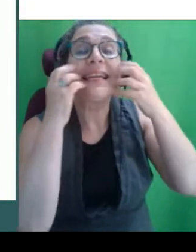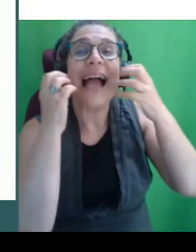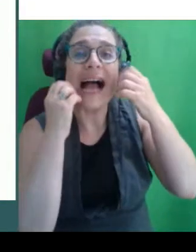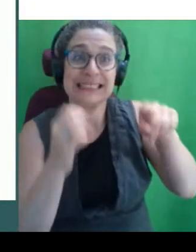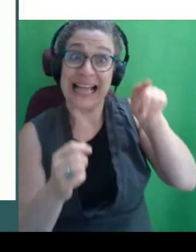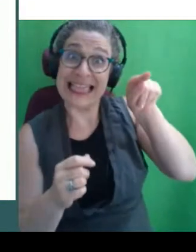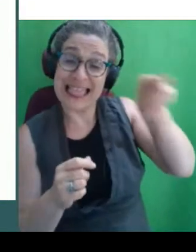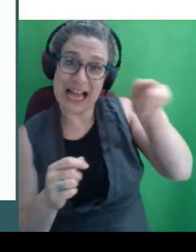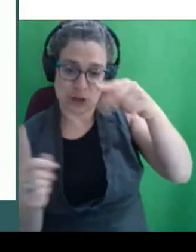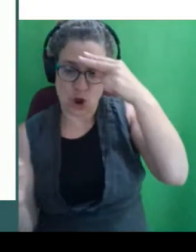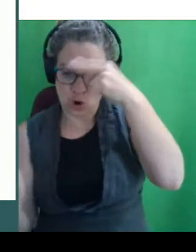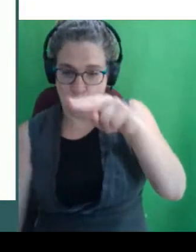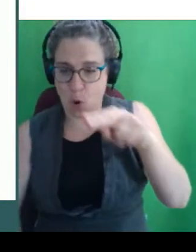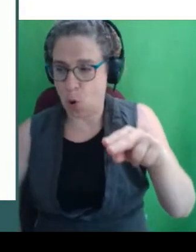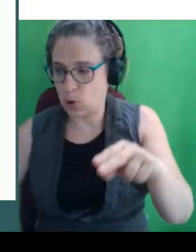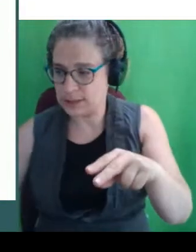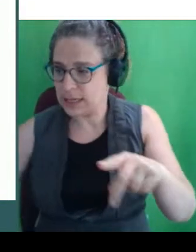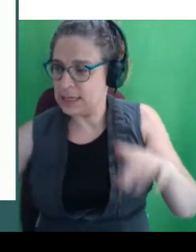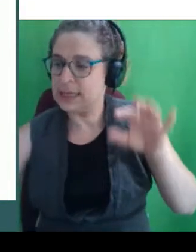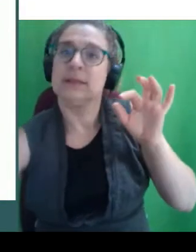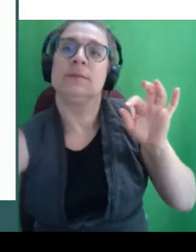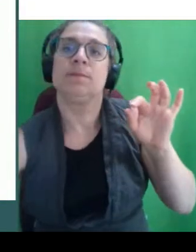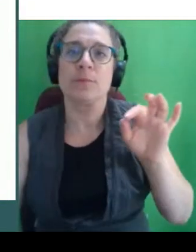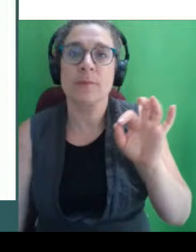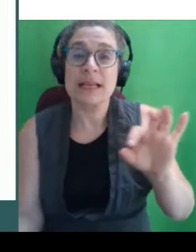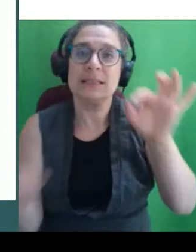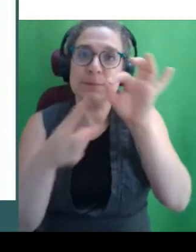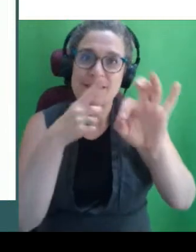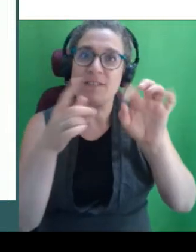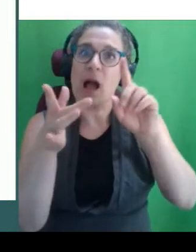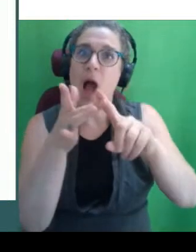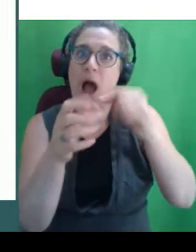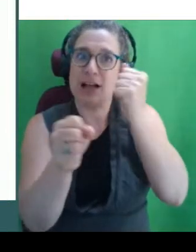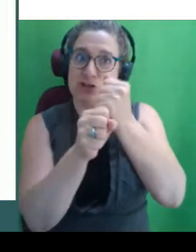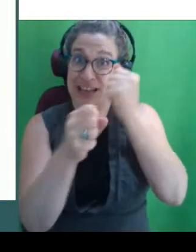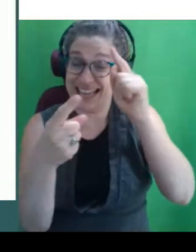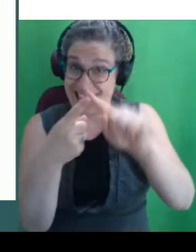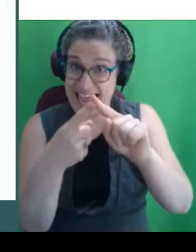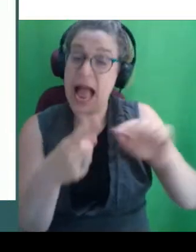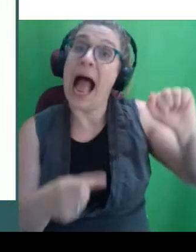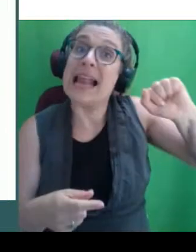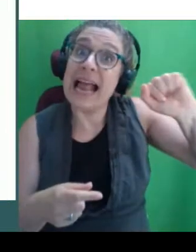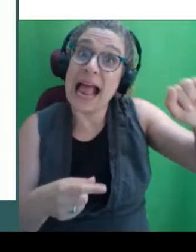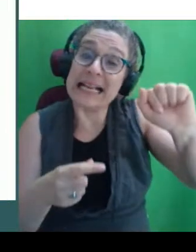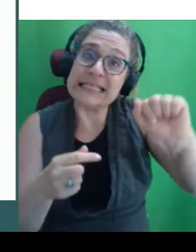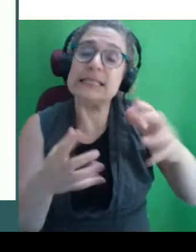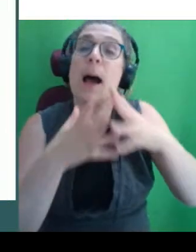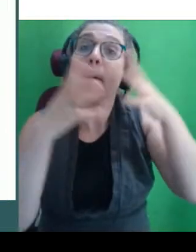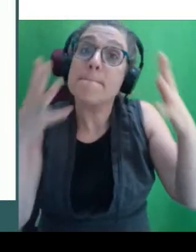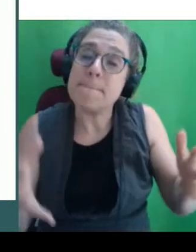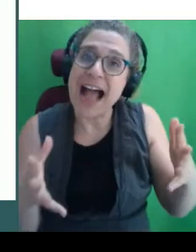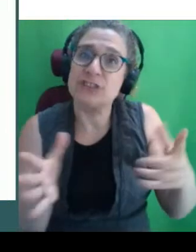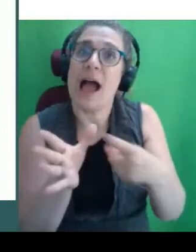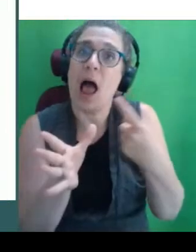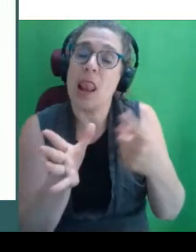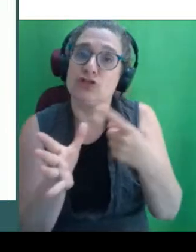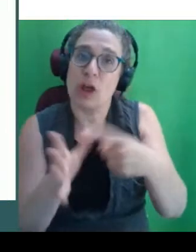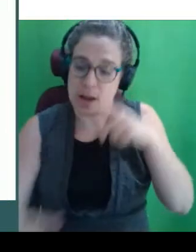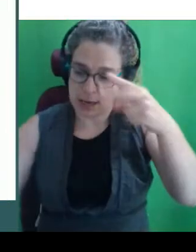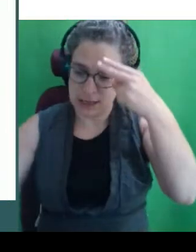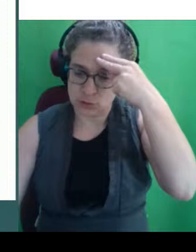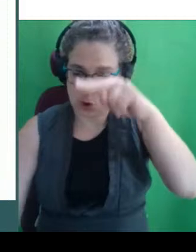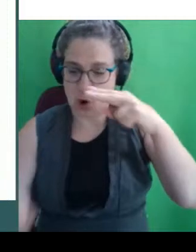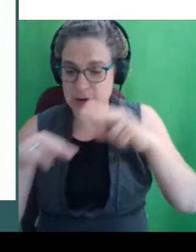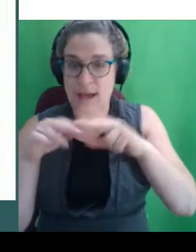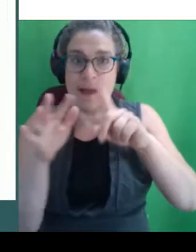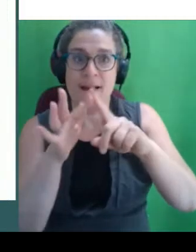cat, and the major allergen that all cats produce is called FeLD1. And